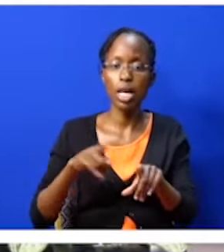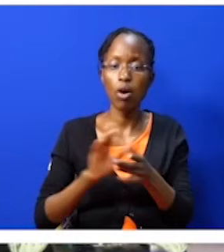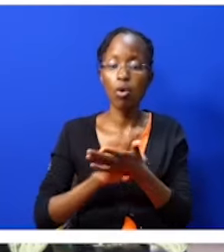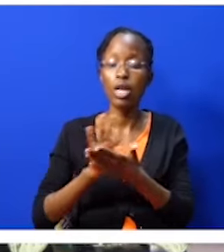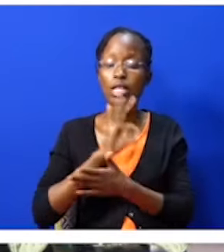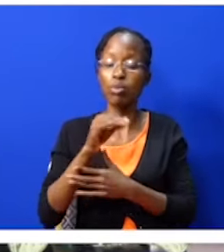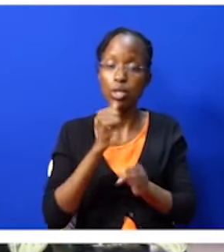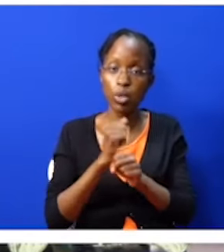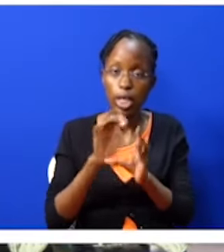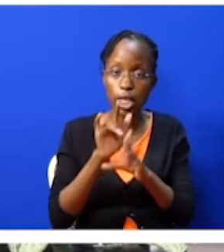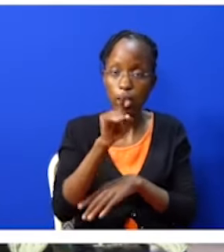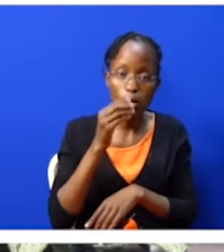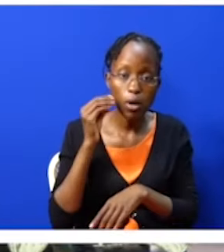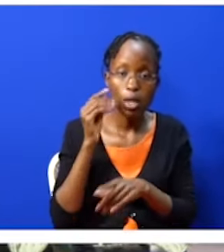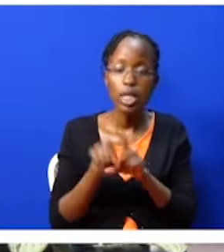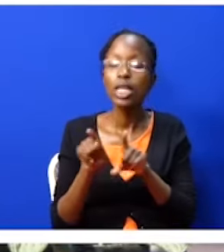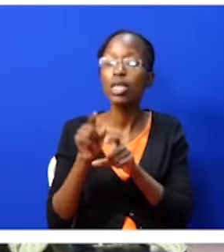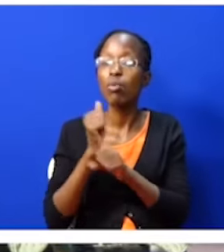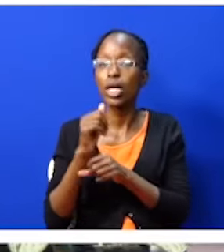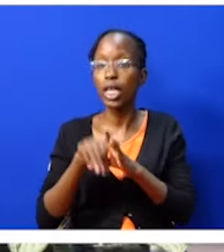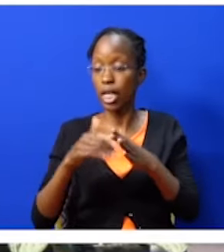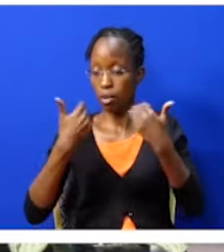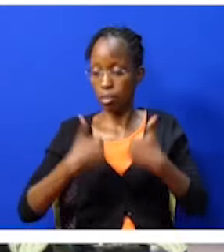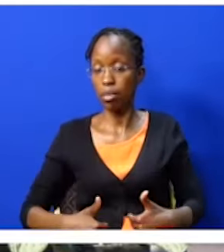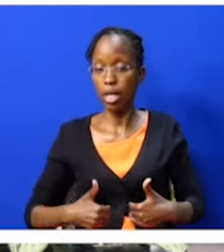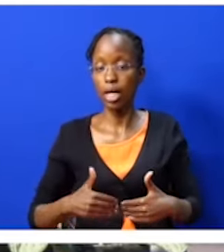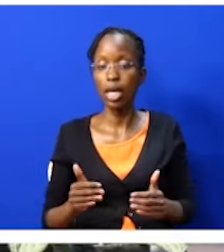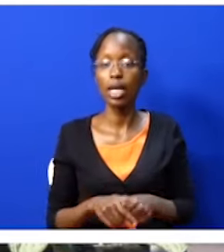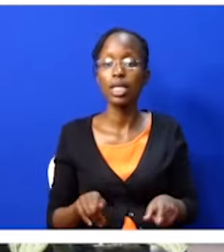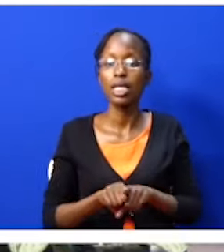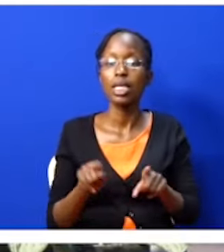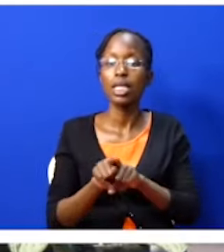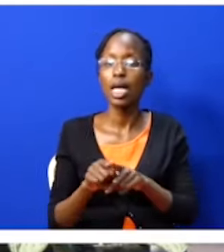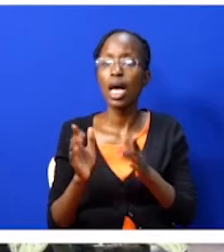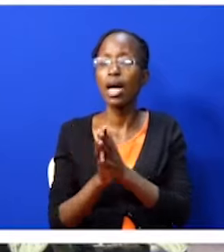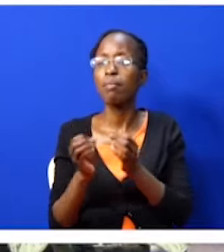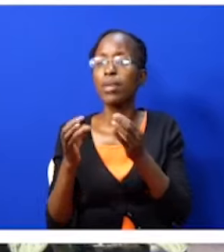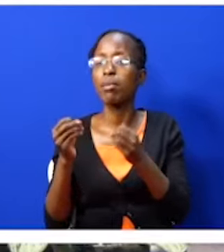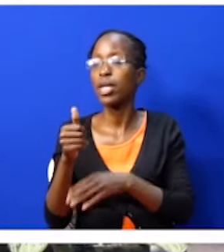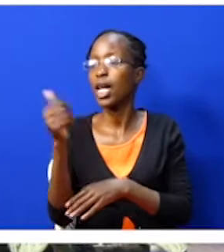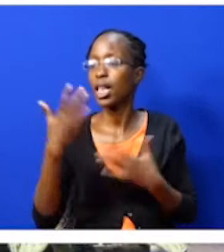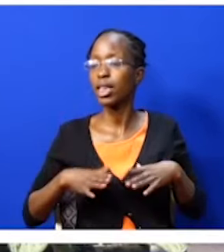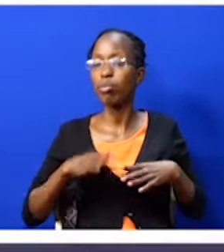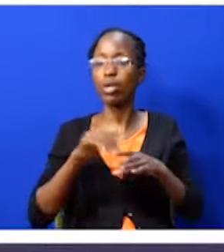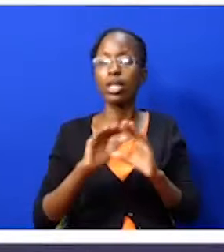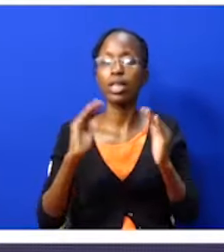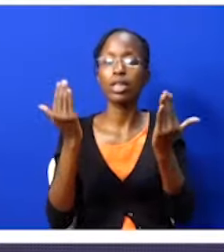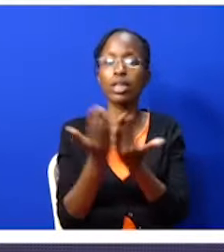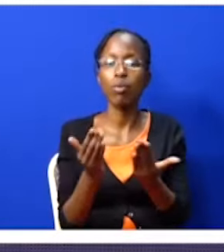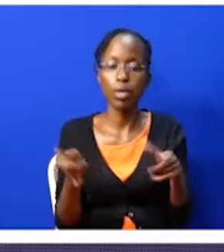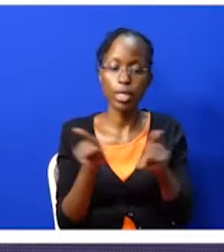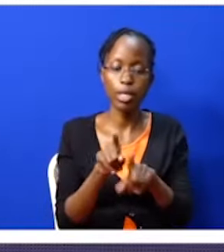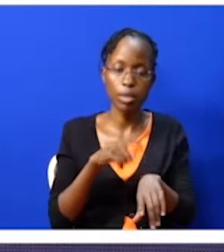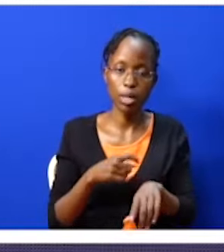at home. He's working in me here speaking on this stage and in so many people all over the world, all at